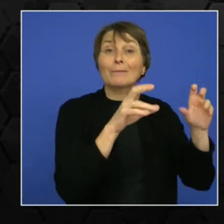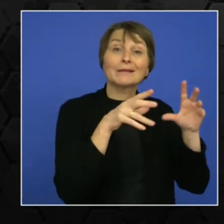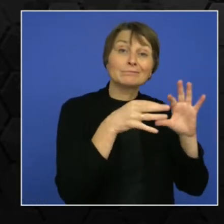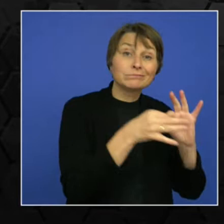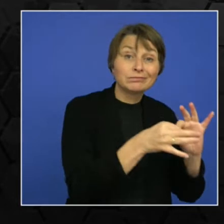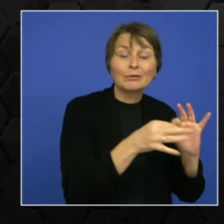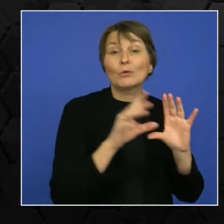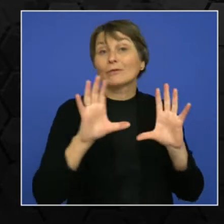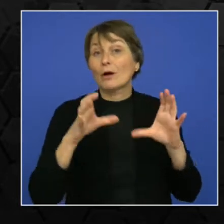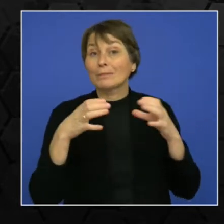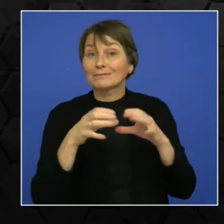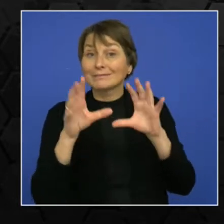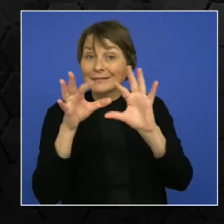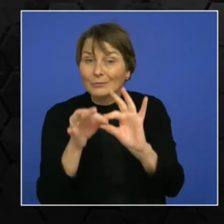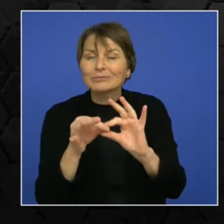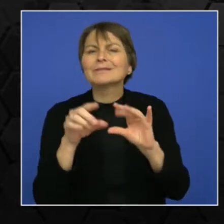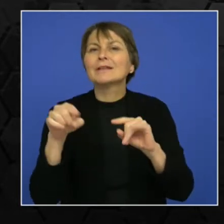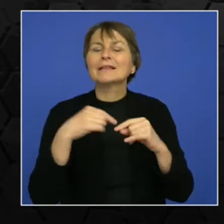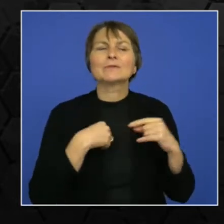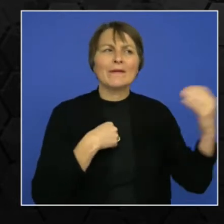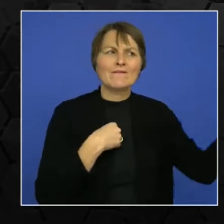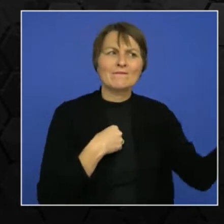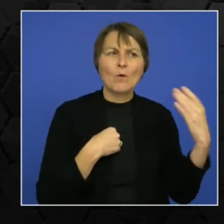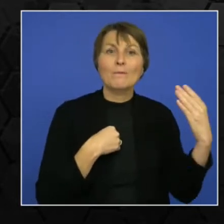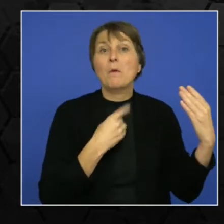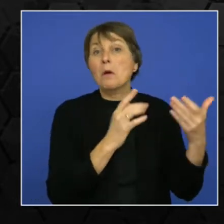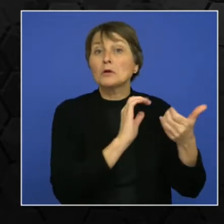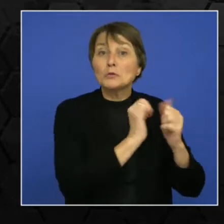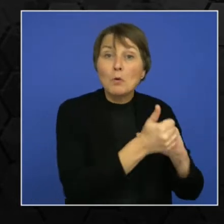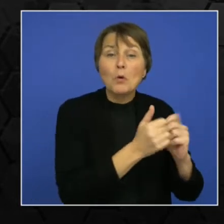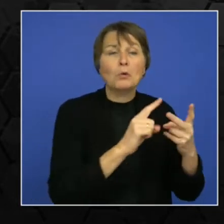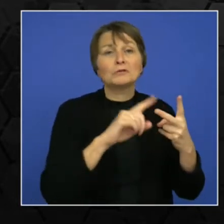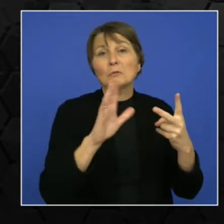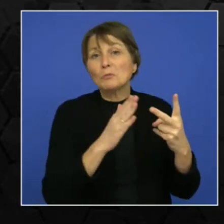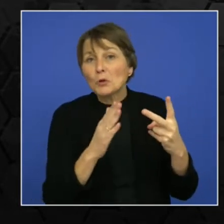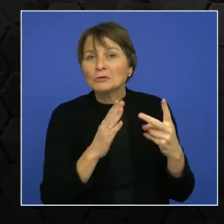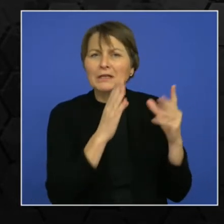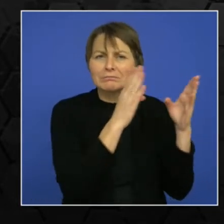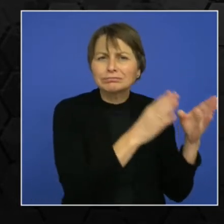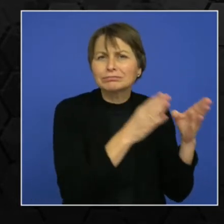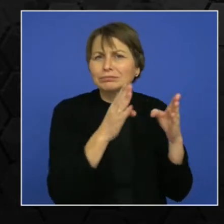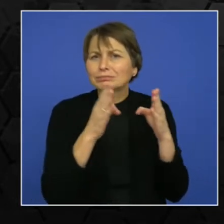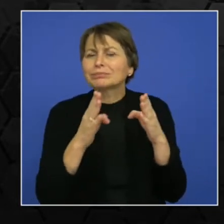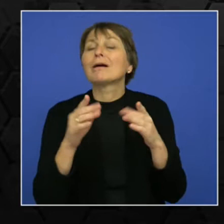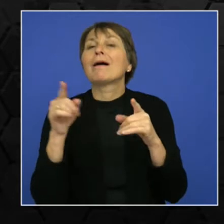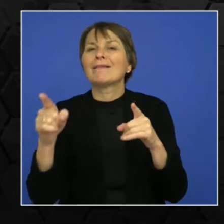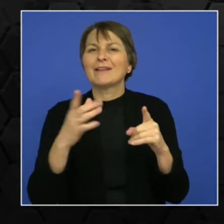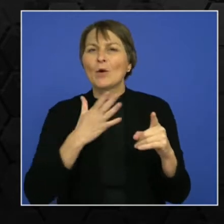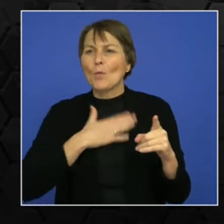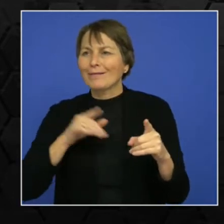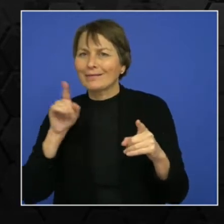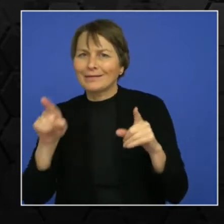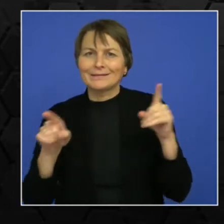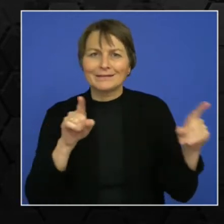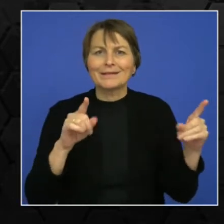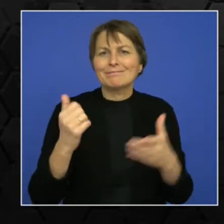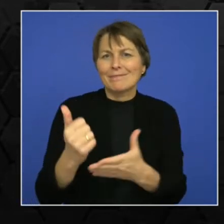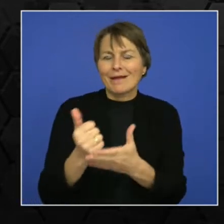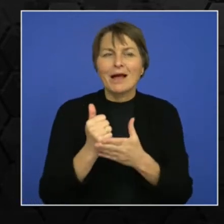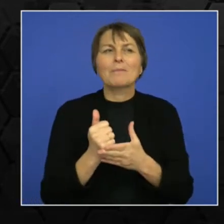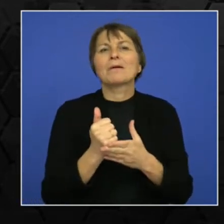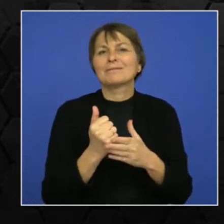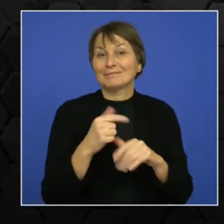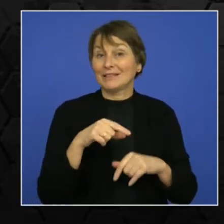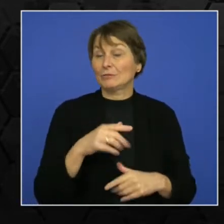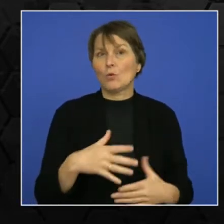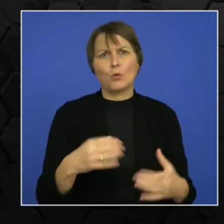choose a movie, there it will tell you the popularity index. So this is something which Netflix, Amazon Prime, etc.